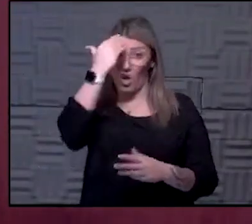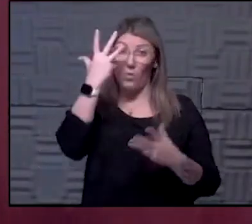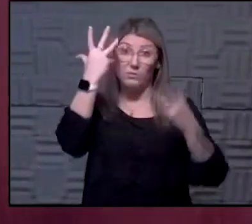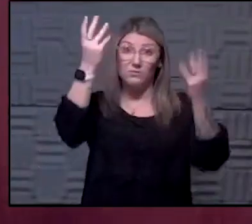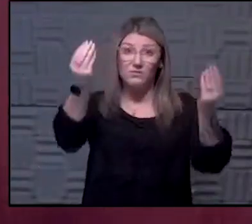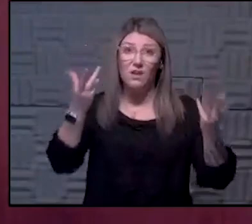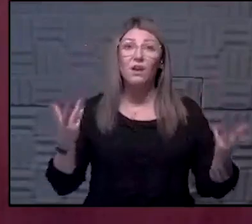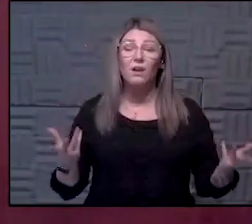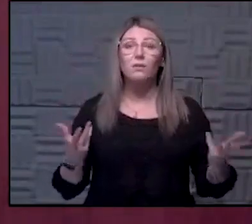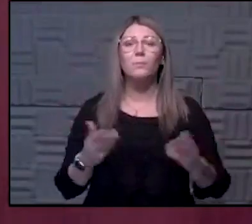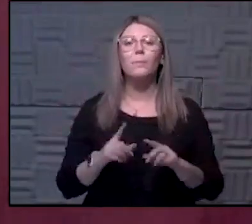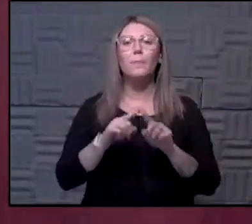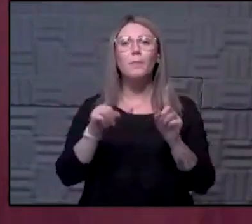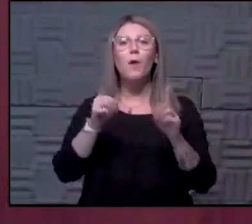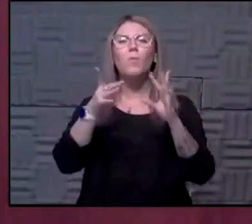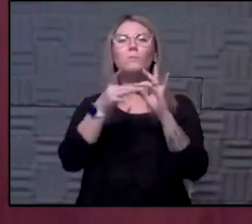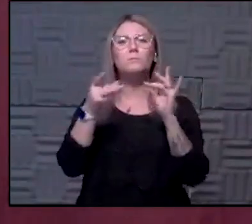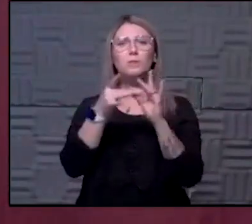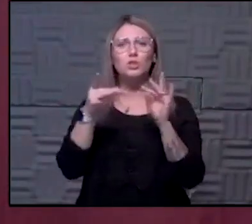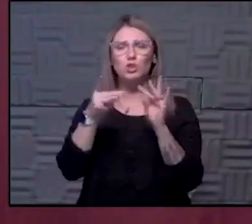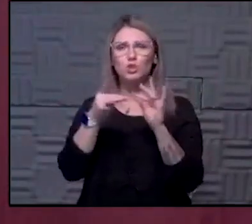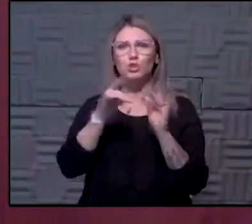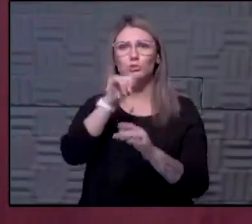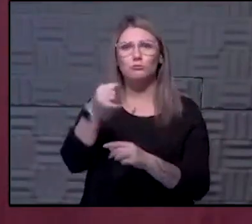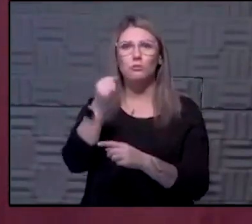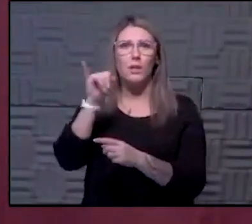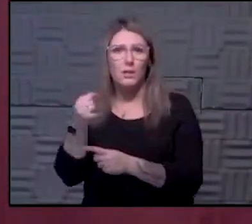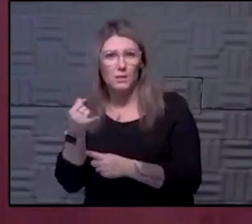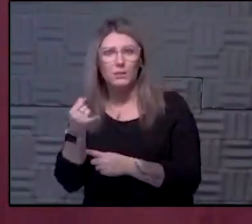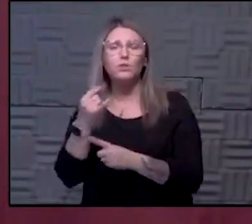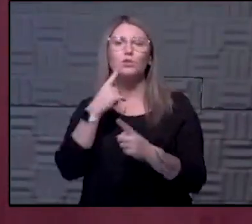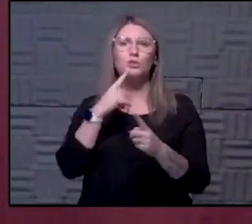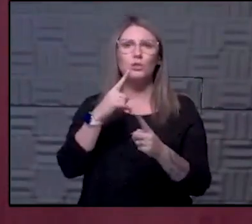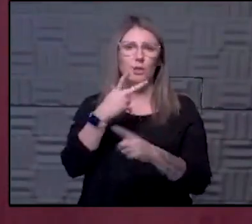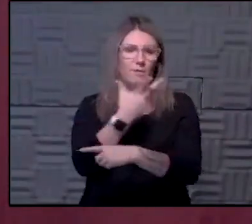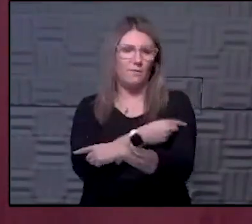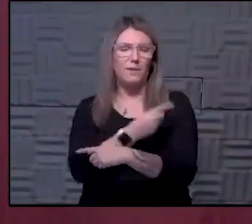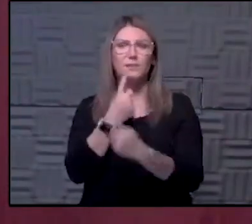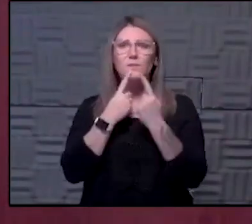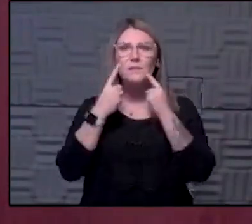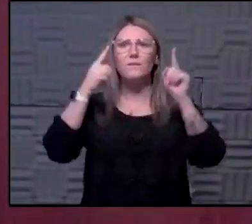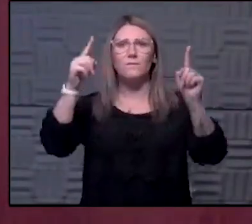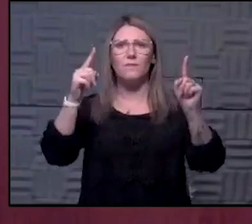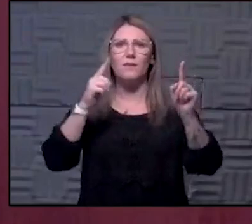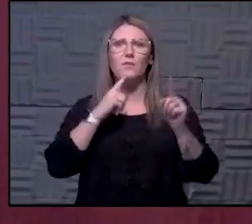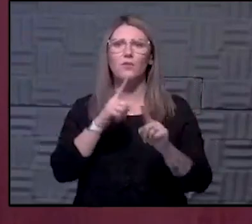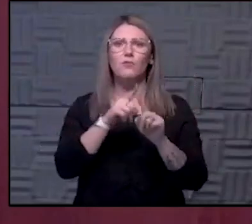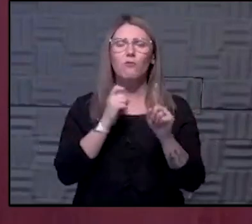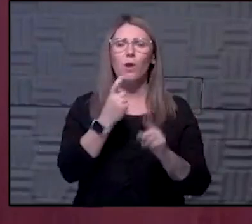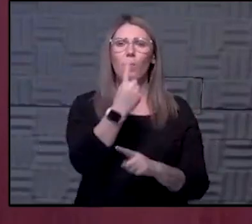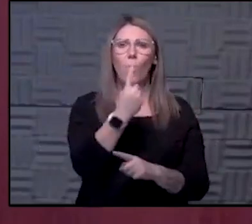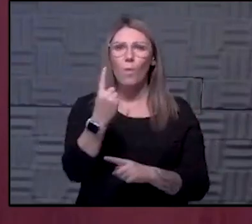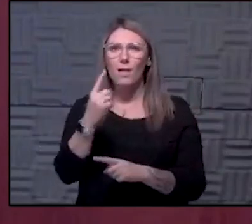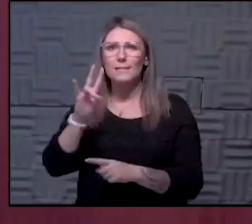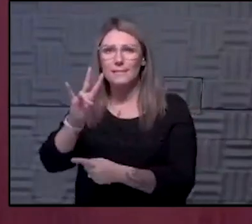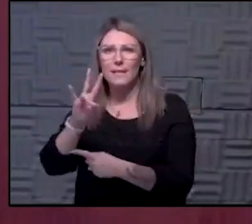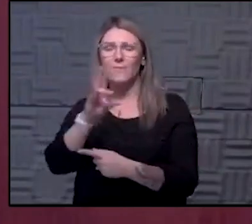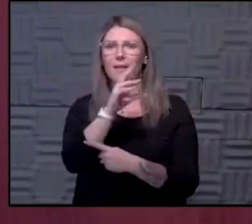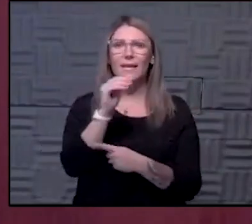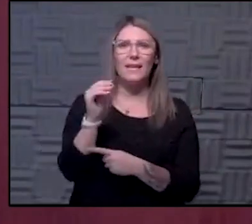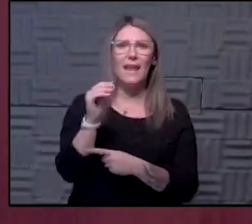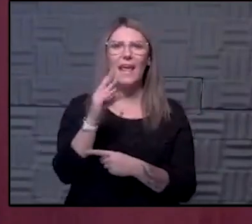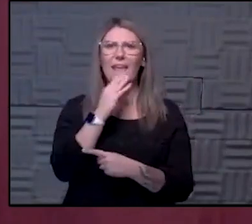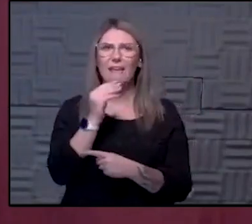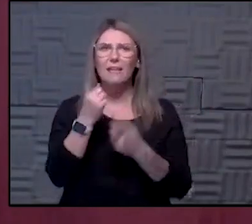I would point out that the J&J vaccine looked very effective against both the 117 as well as I thought